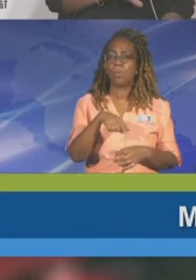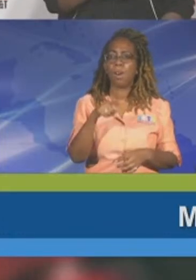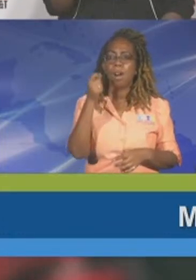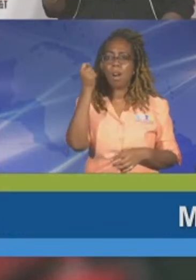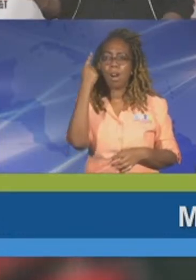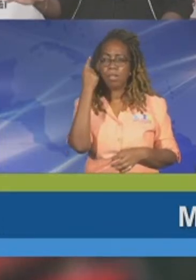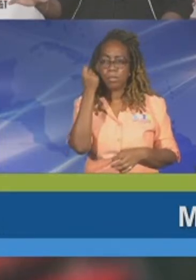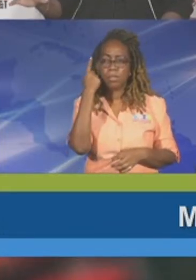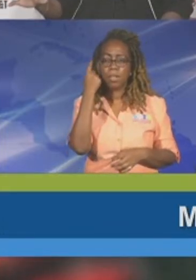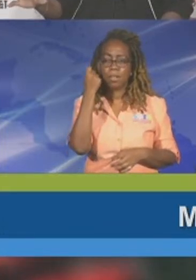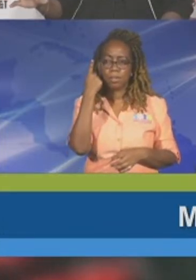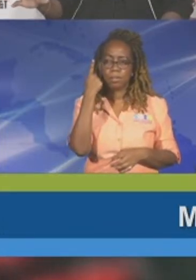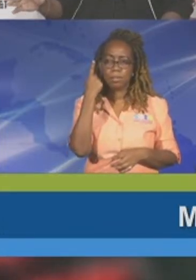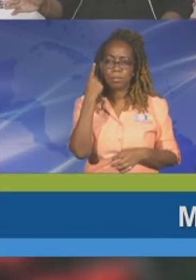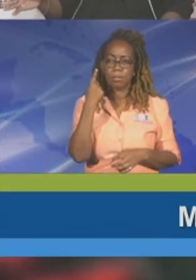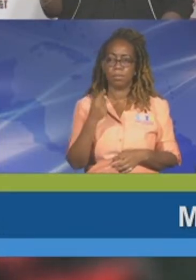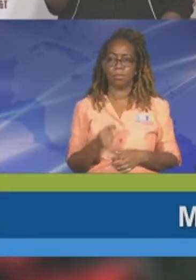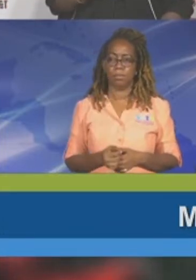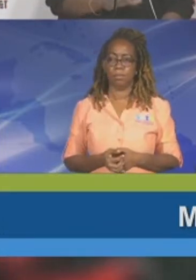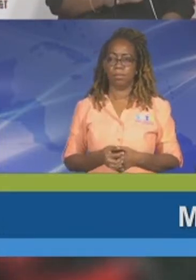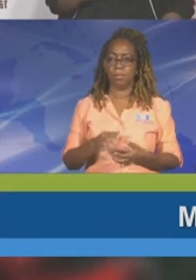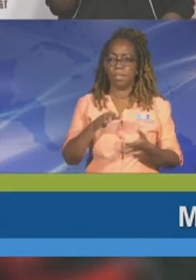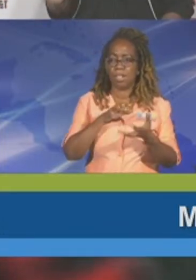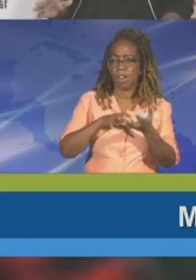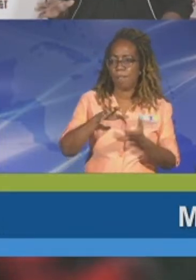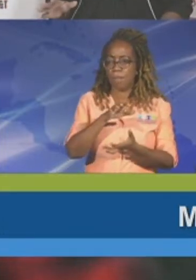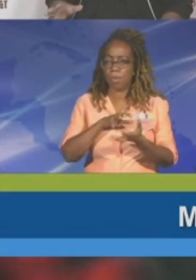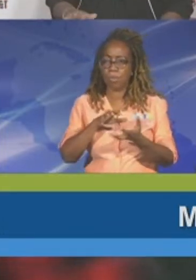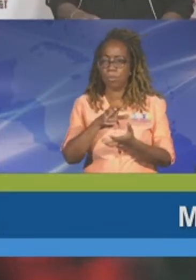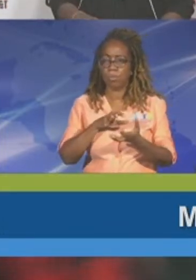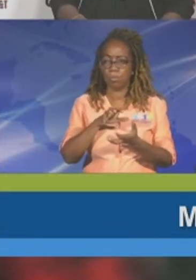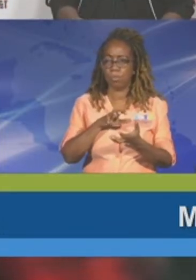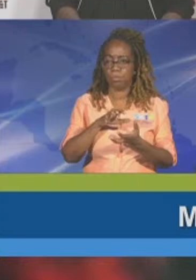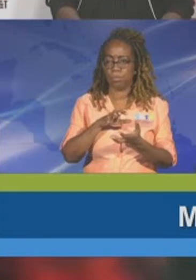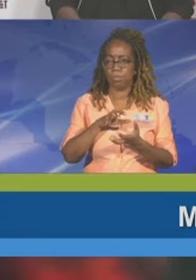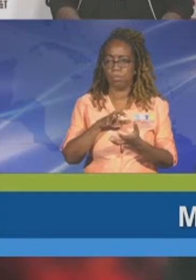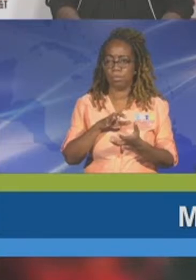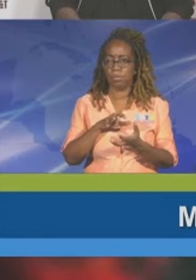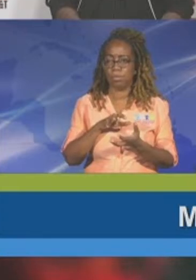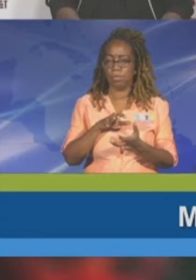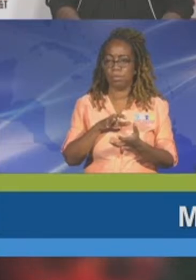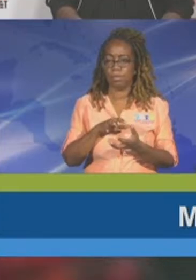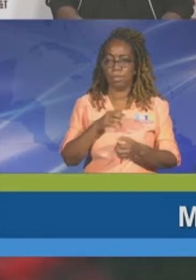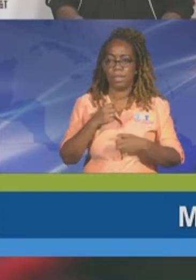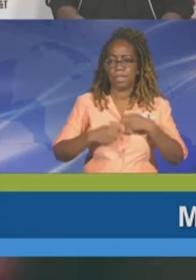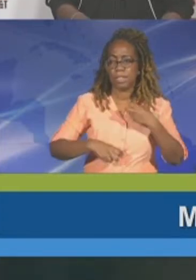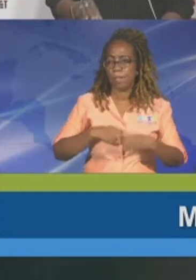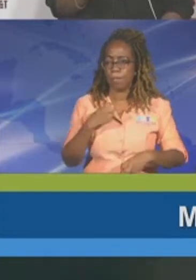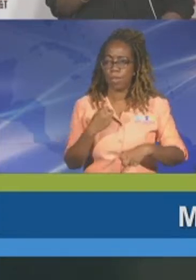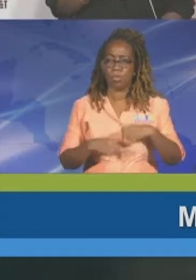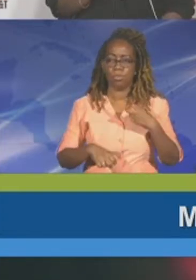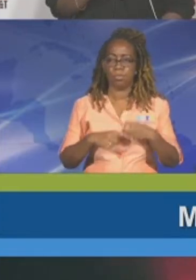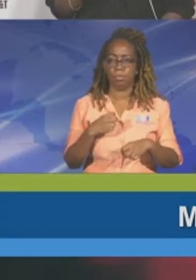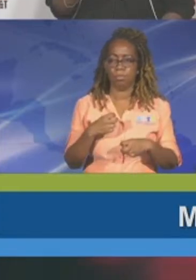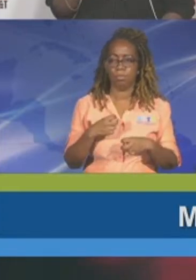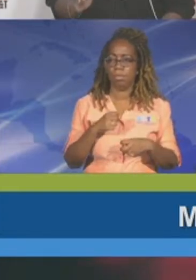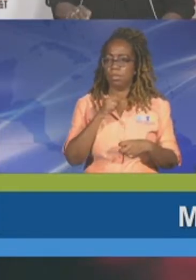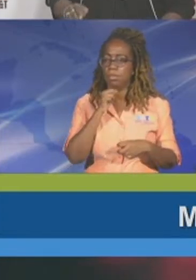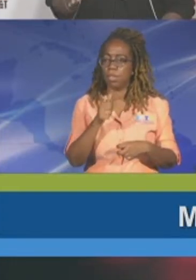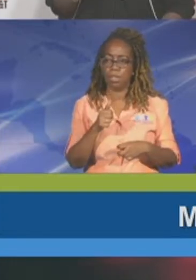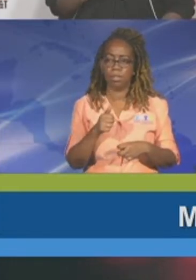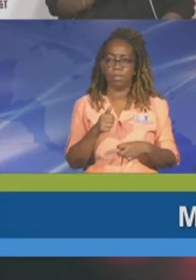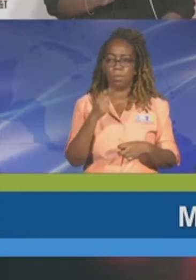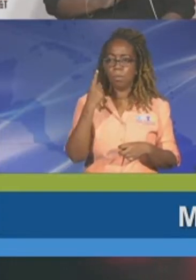suicide is a complex issue. The whole issue of suicide and self-harm is quite complex, and it's not just